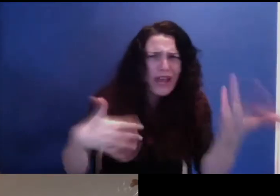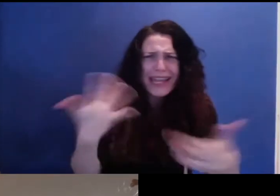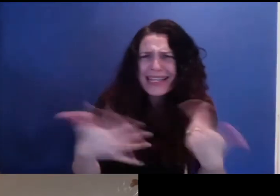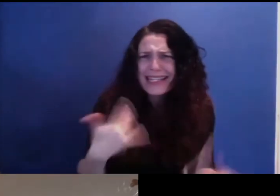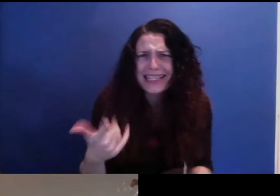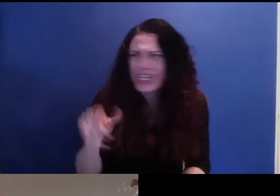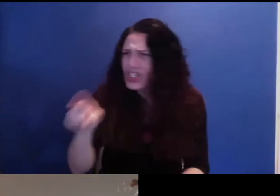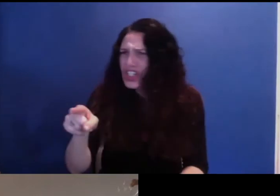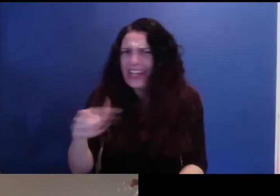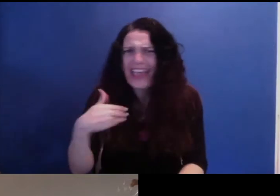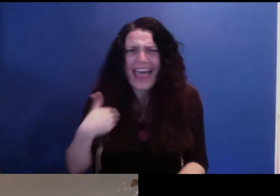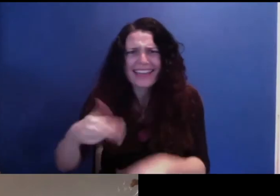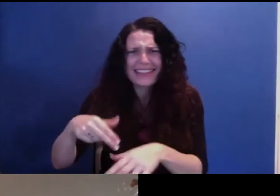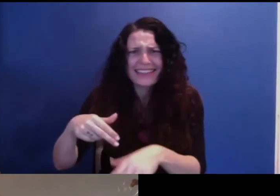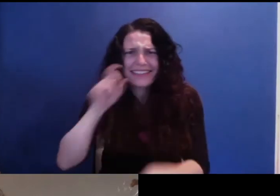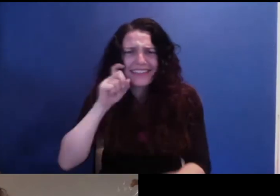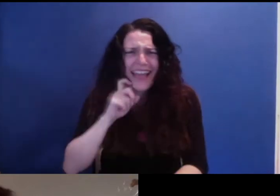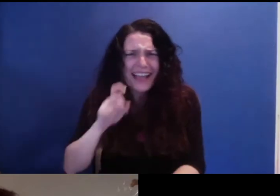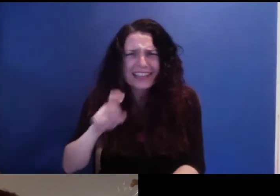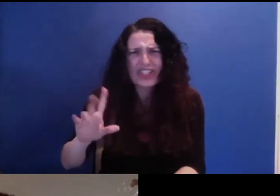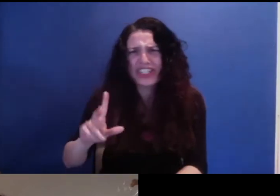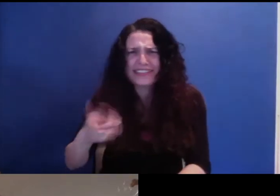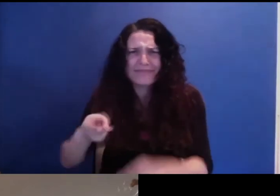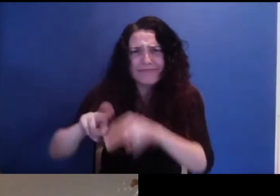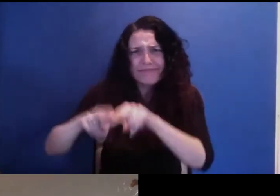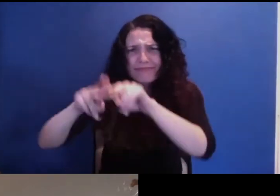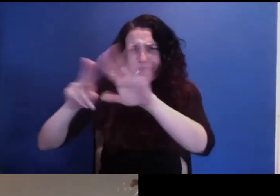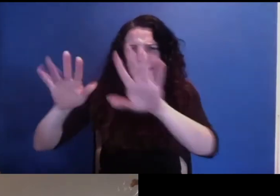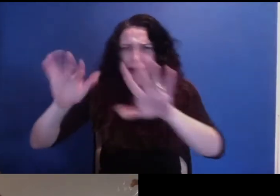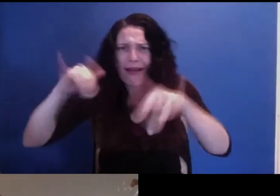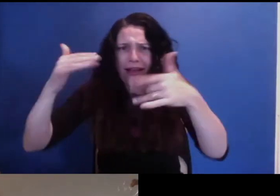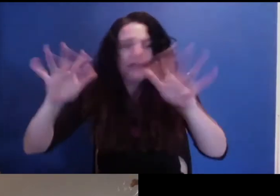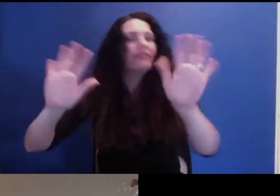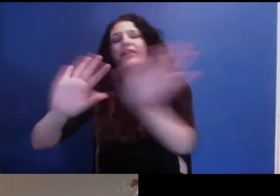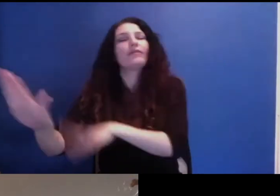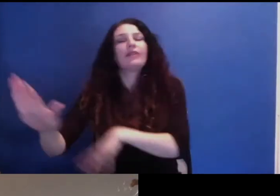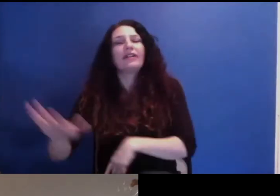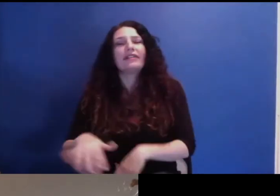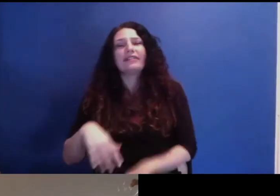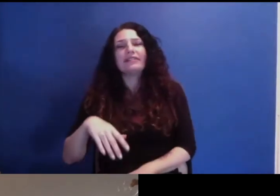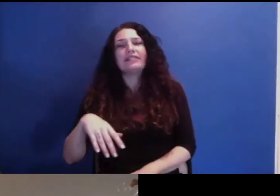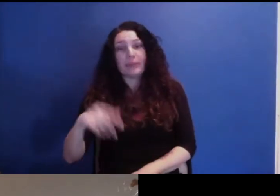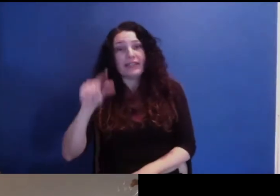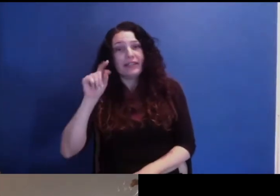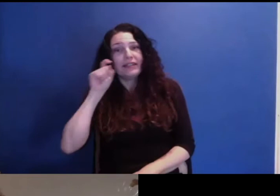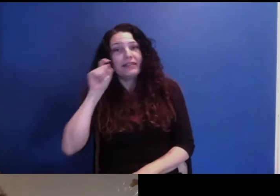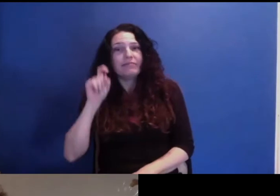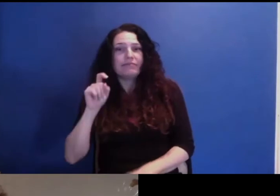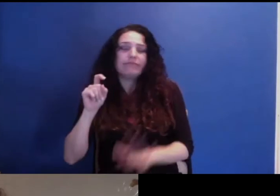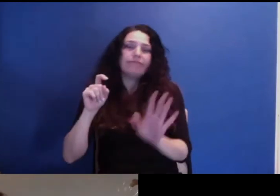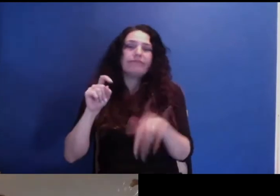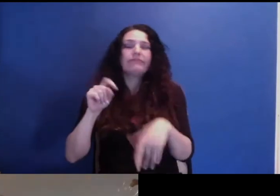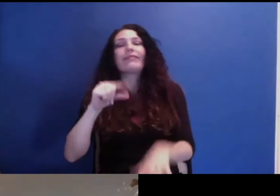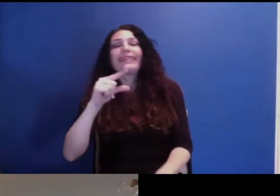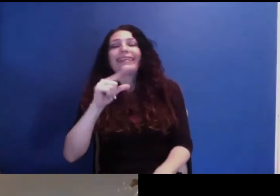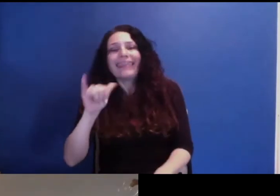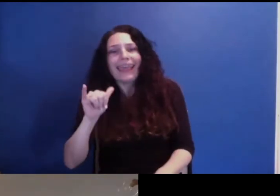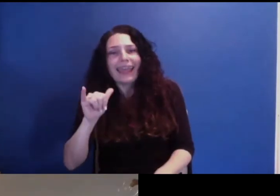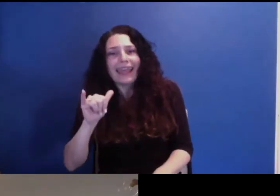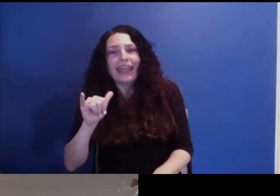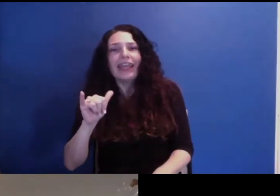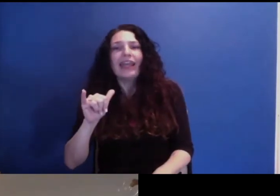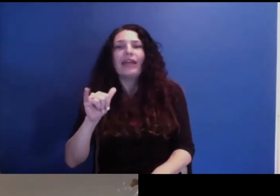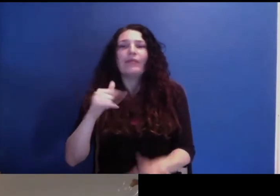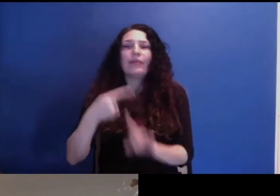I think being gay and disabled on the, Declaration of Woke Independence was like way down